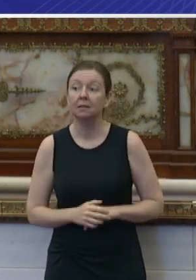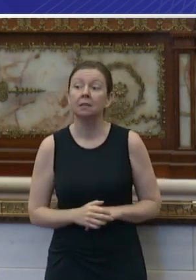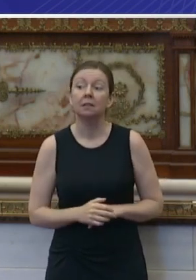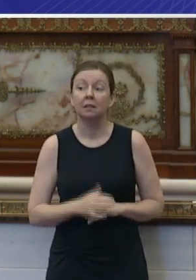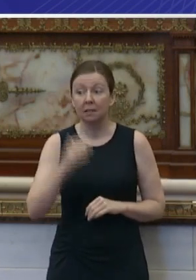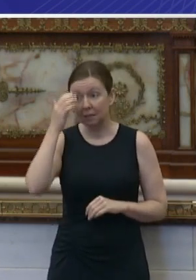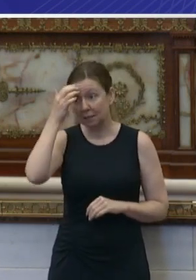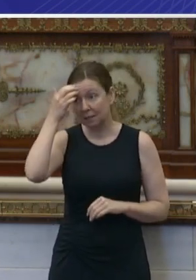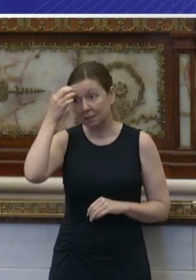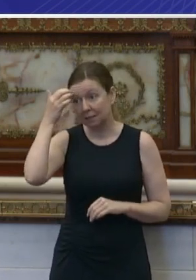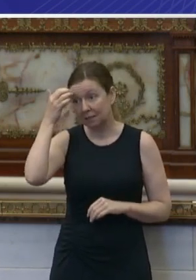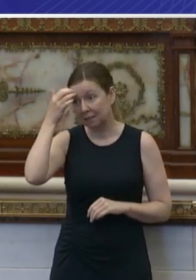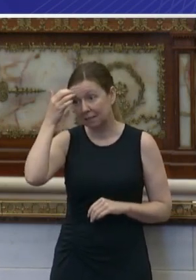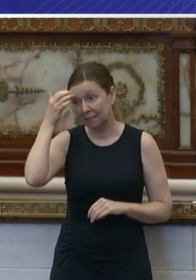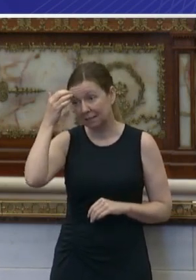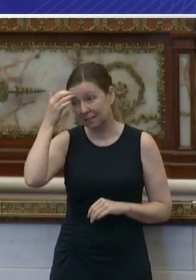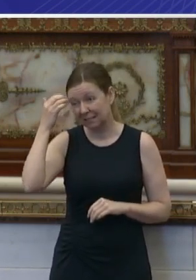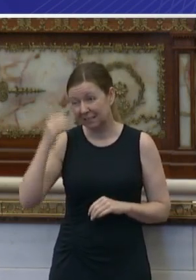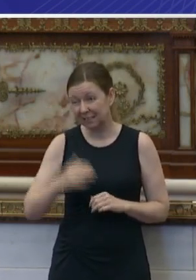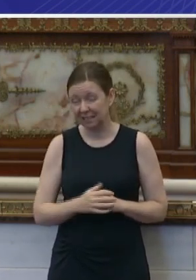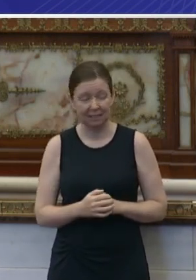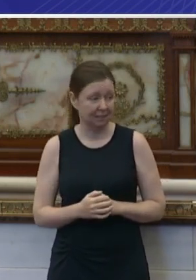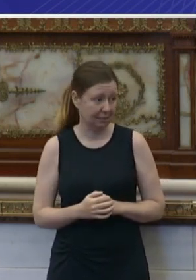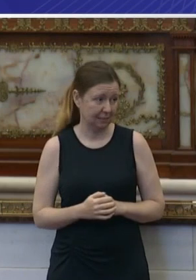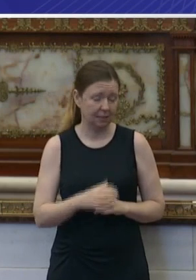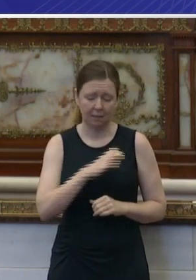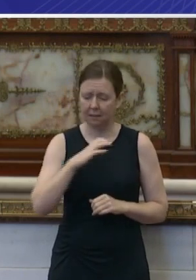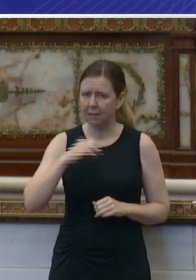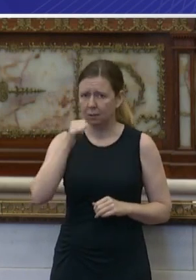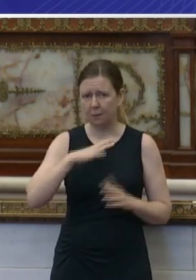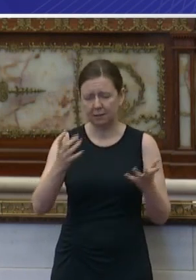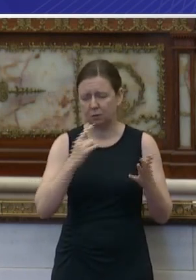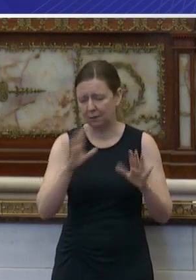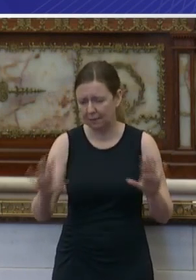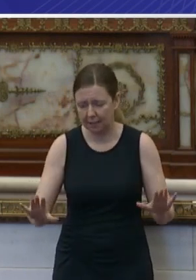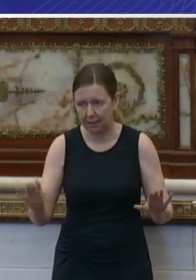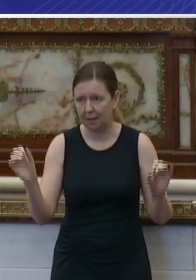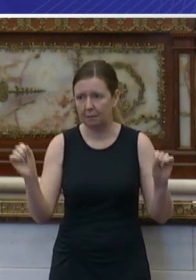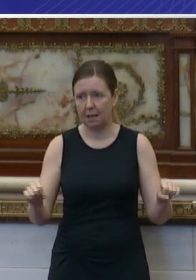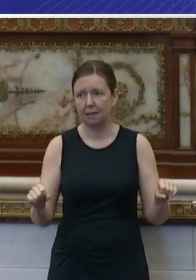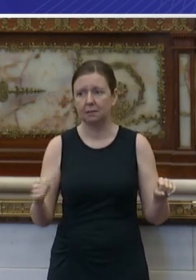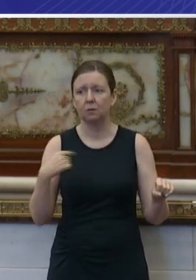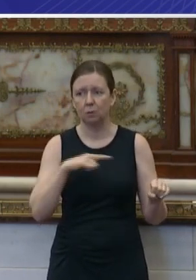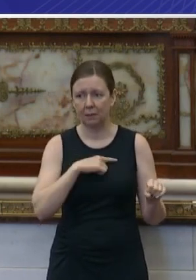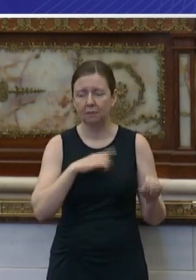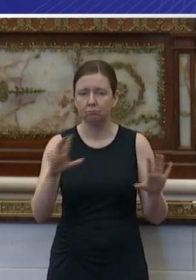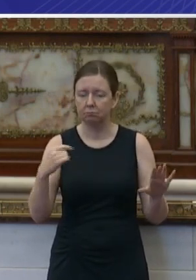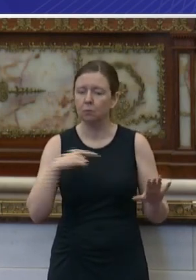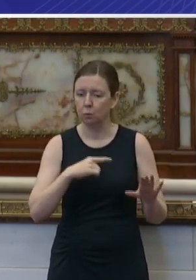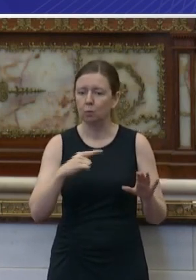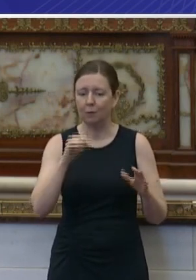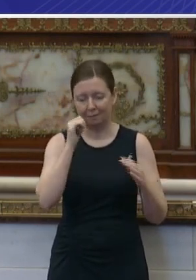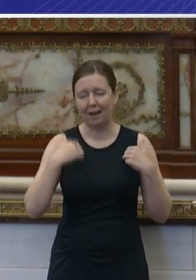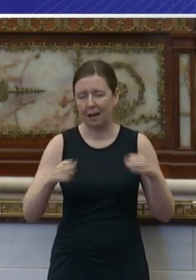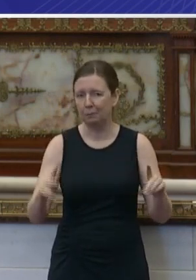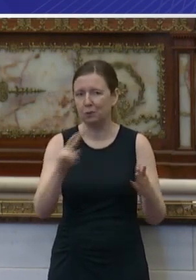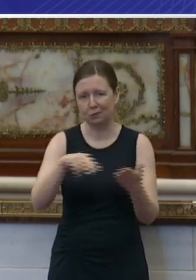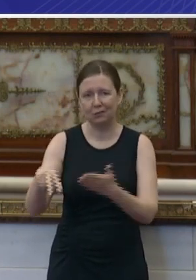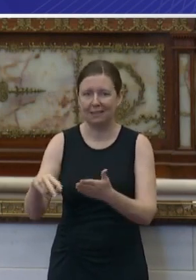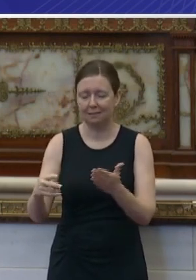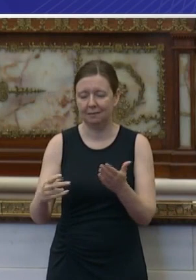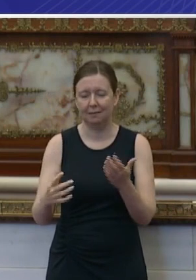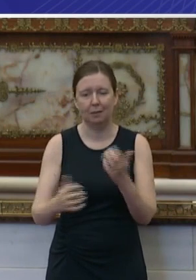Yeah, well, Councilwoman, I'll just say, Councilwoman, I'll just say that yes. We haven't had a chance to see the